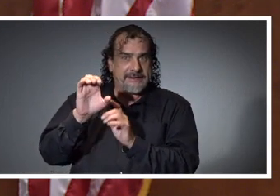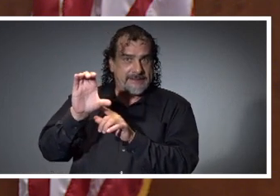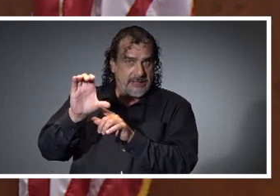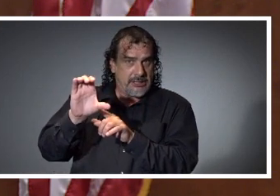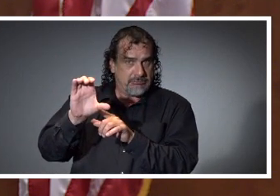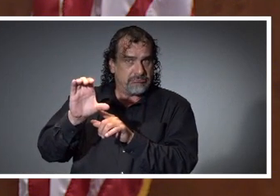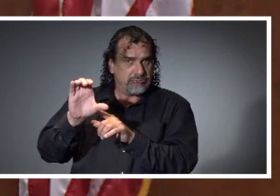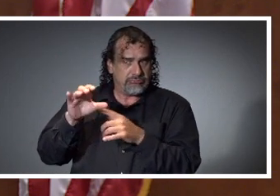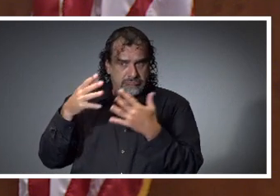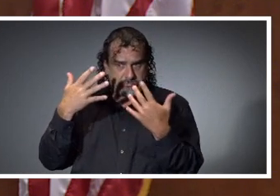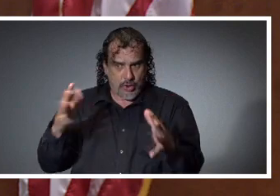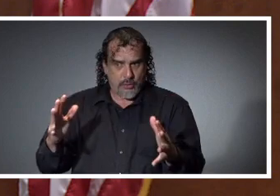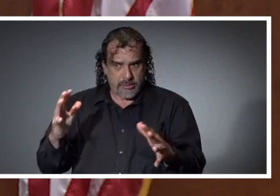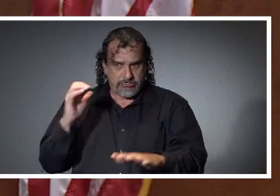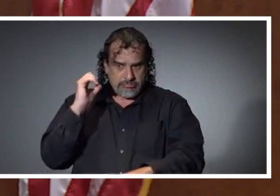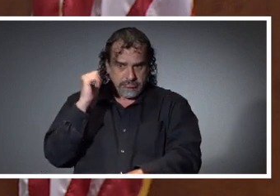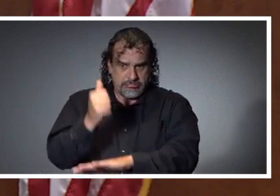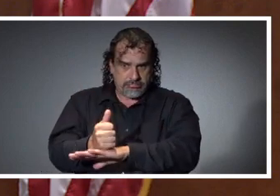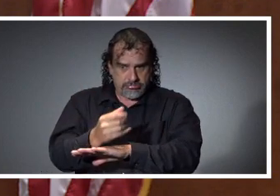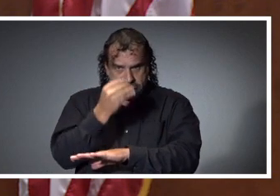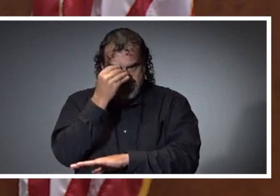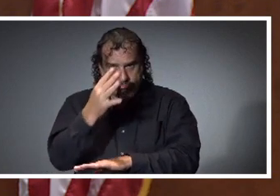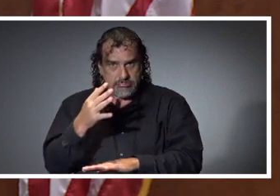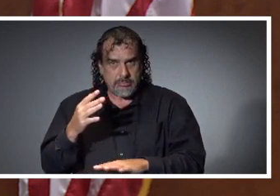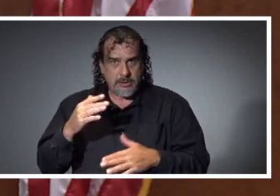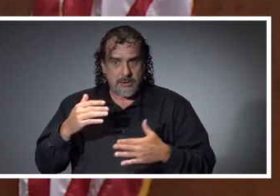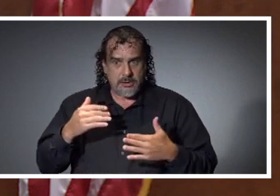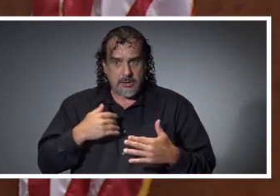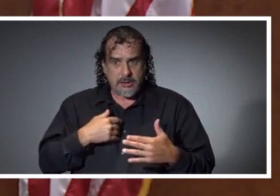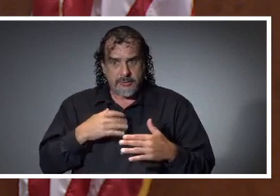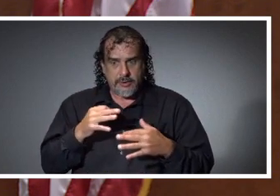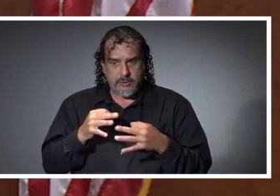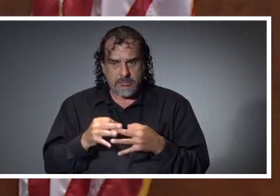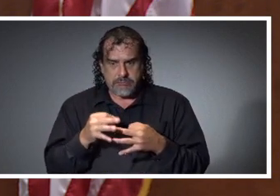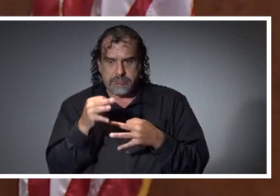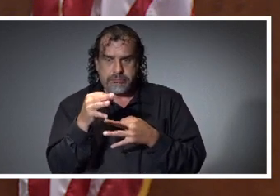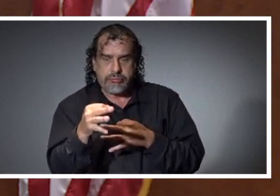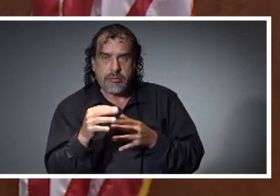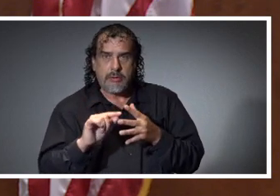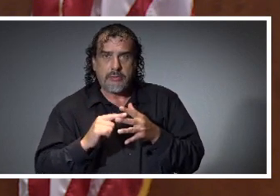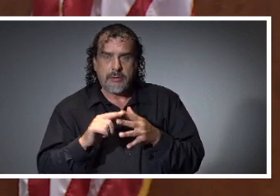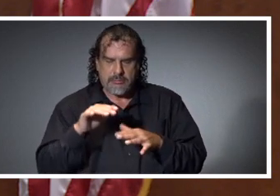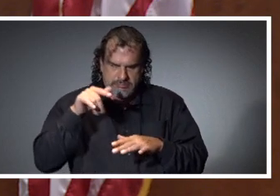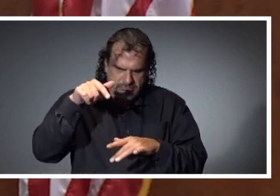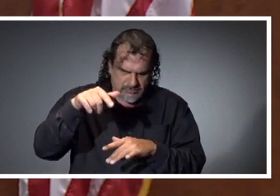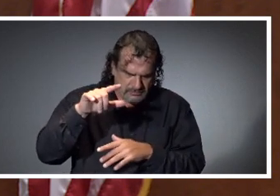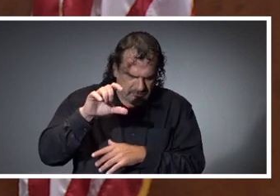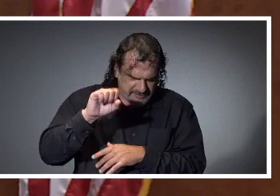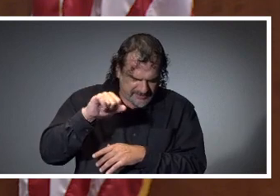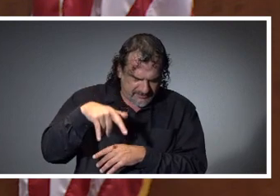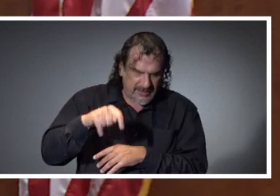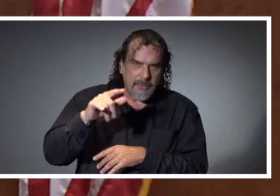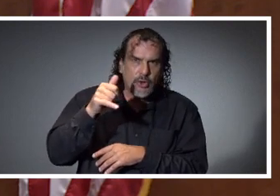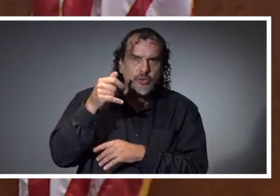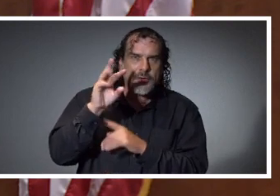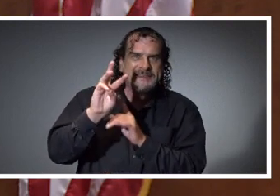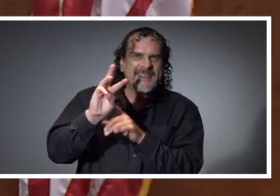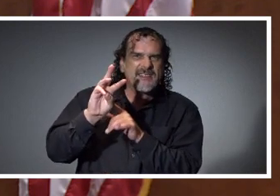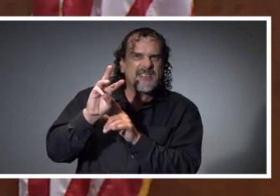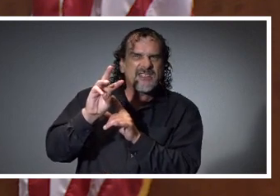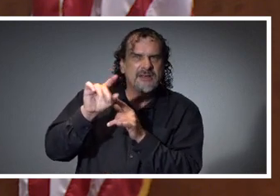for instance, has already announced that they're going to push back the start date until September the 26th, but that they plan to